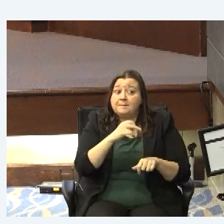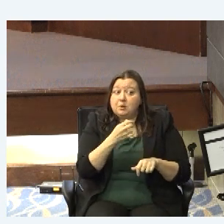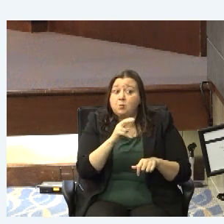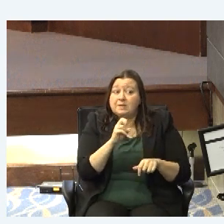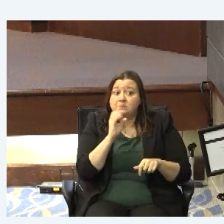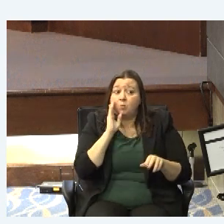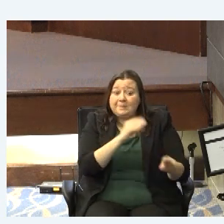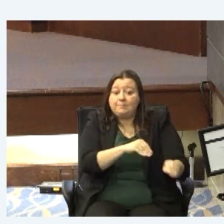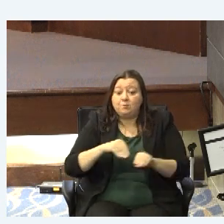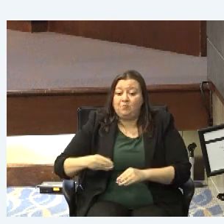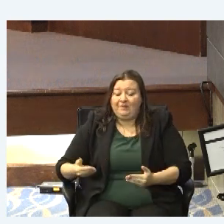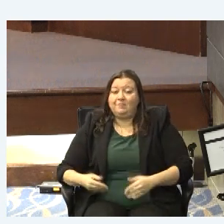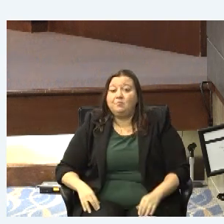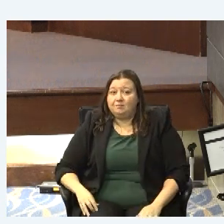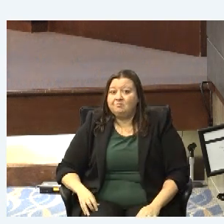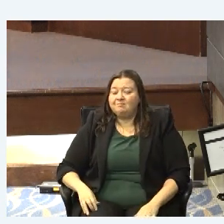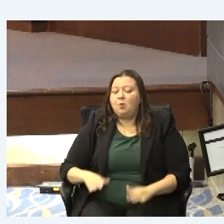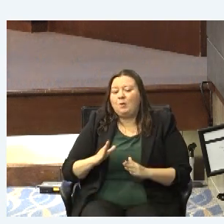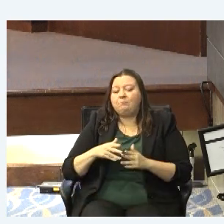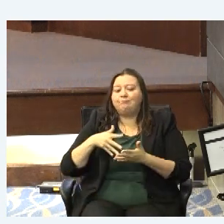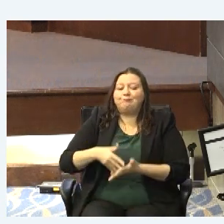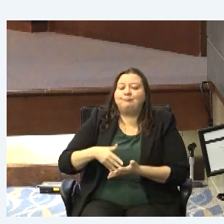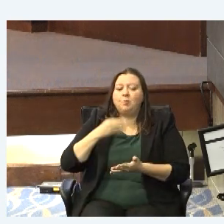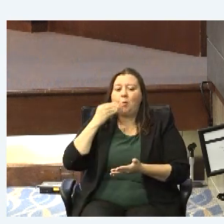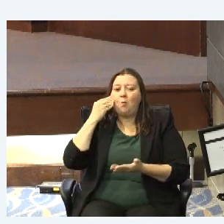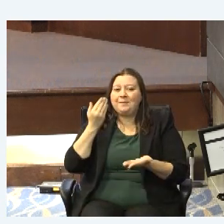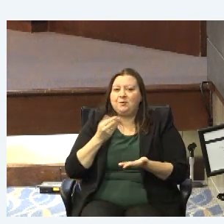will soon call Waco home.